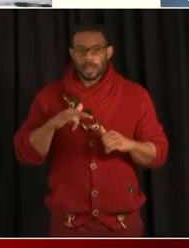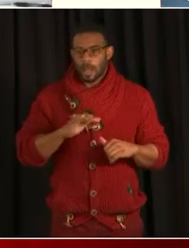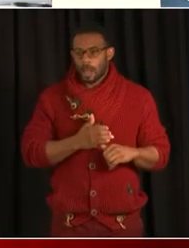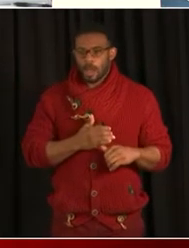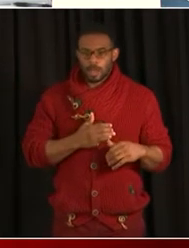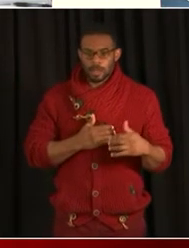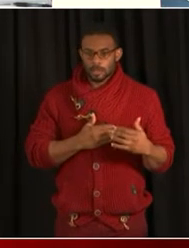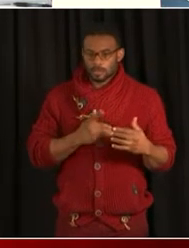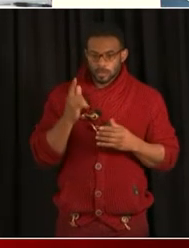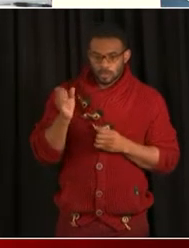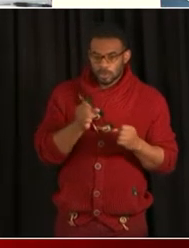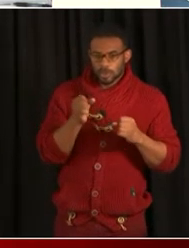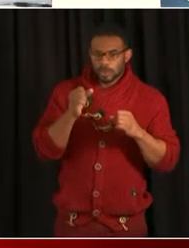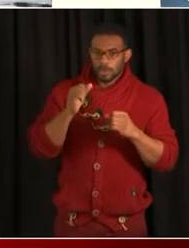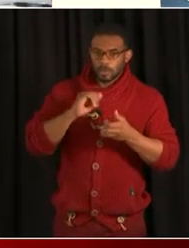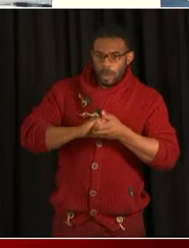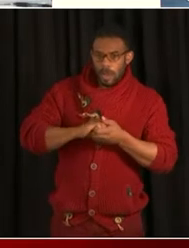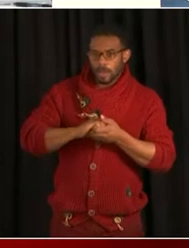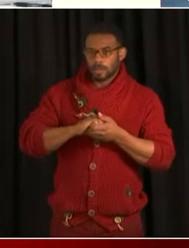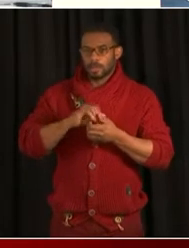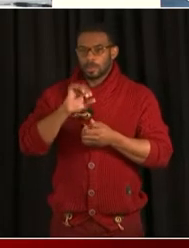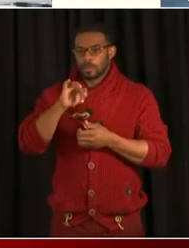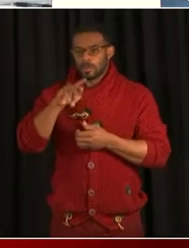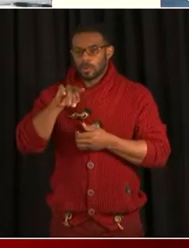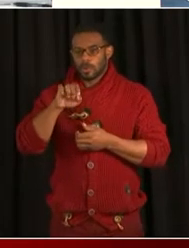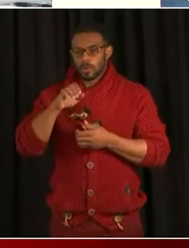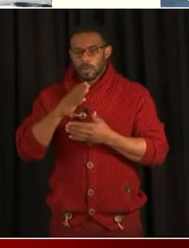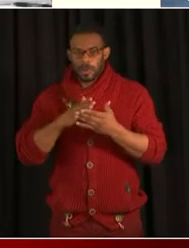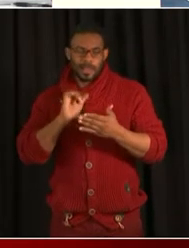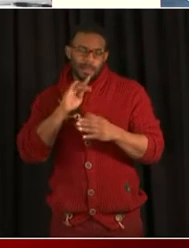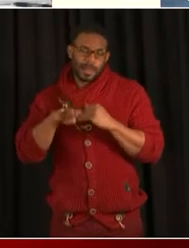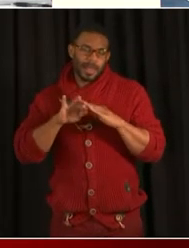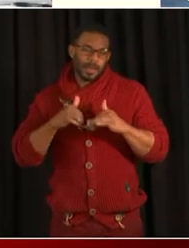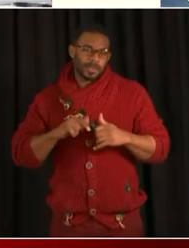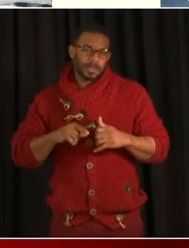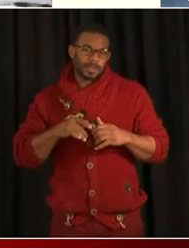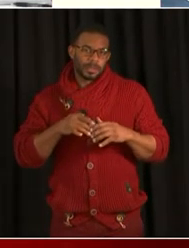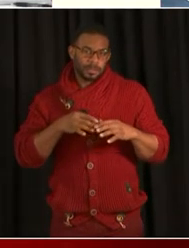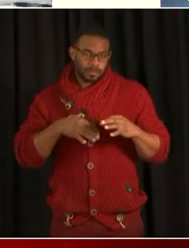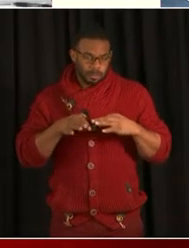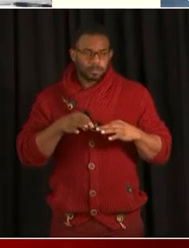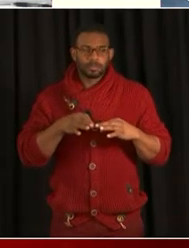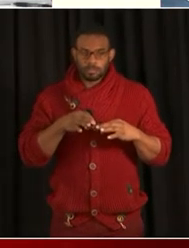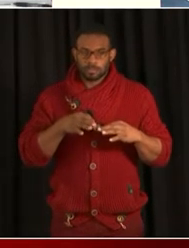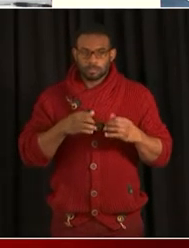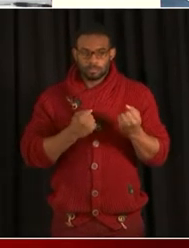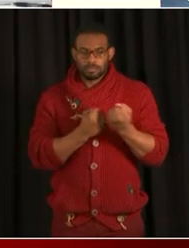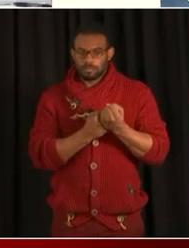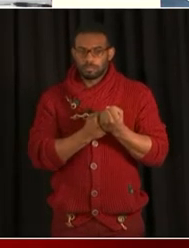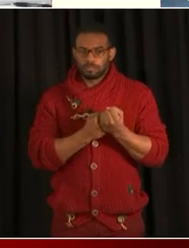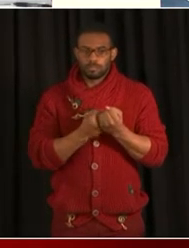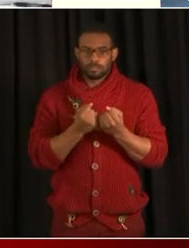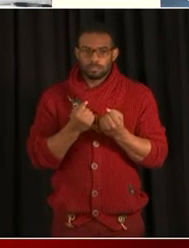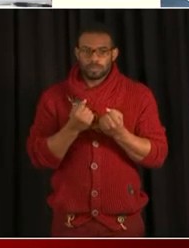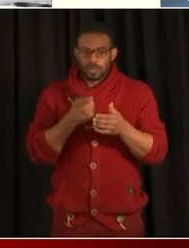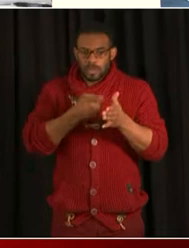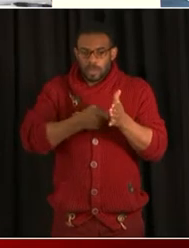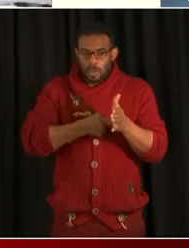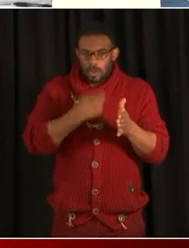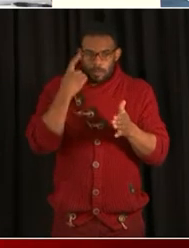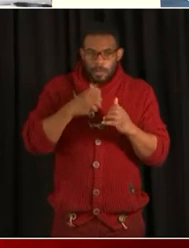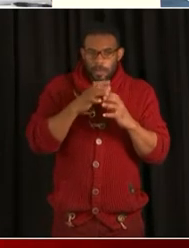our strategic partners in the corporate sector. That's basically how we subsidize the carry costs of building these